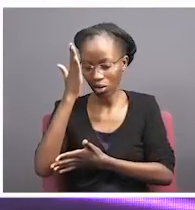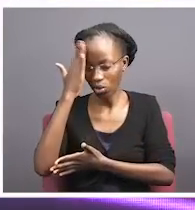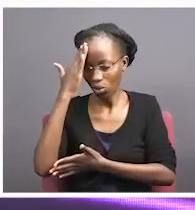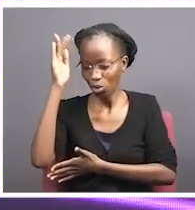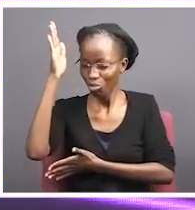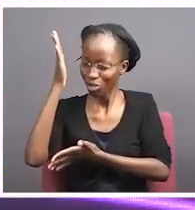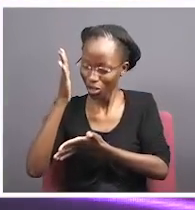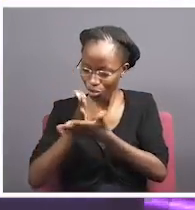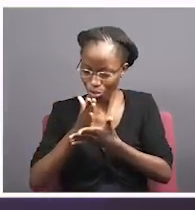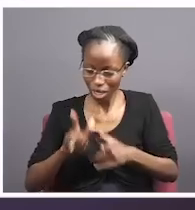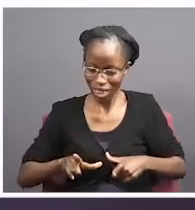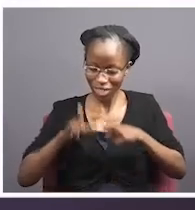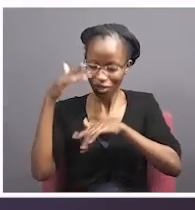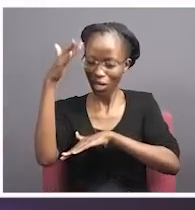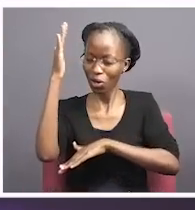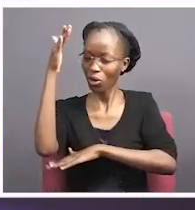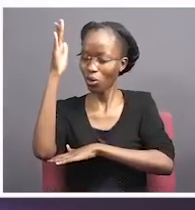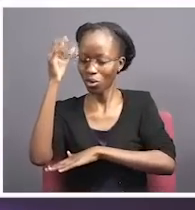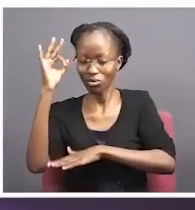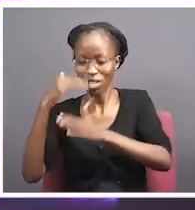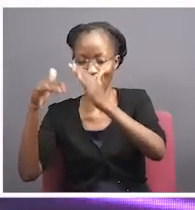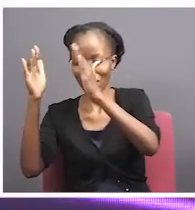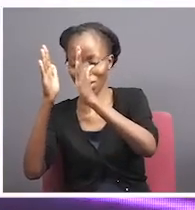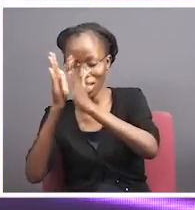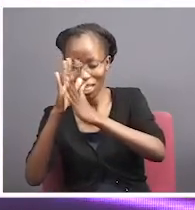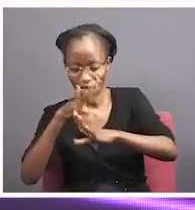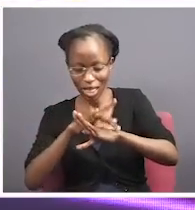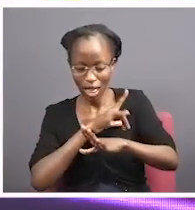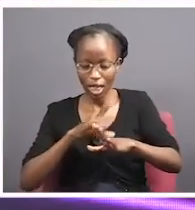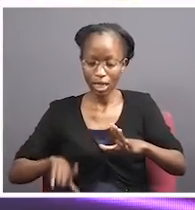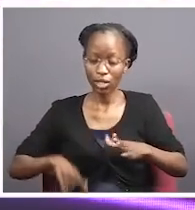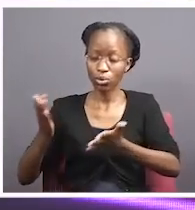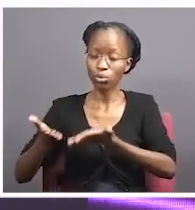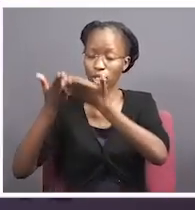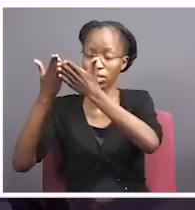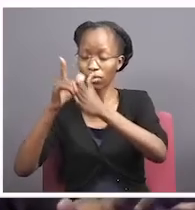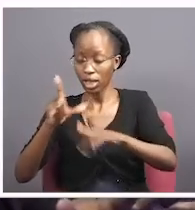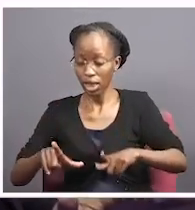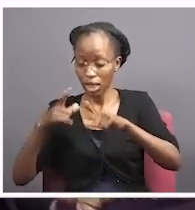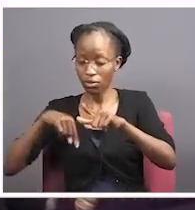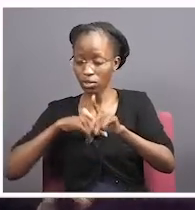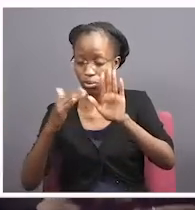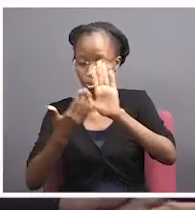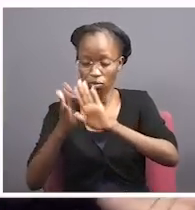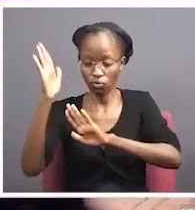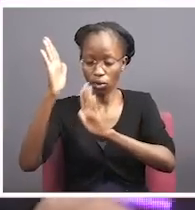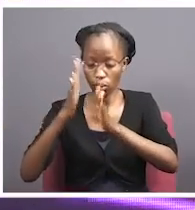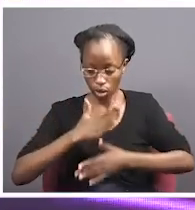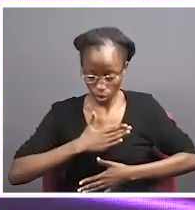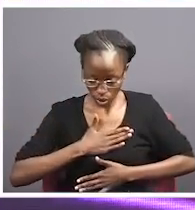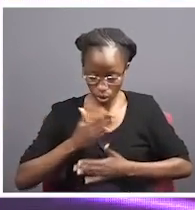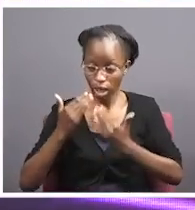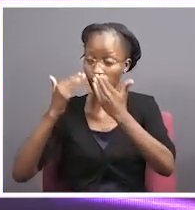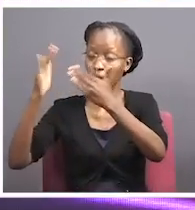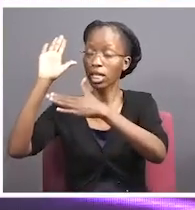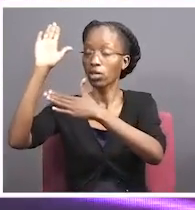knowing that you are the true living God, the God of heaven and earth. And we love you. We lay down our lives before you, Father God. We honor